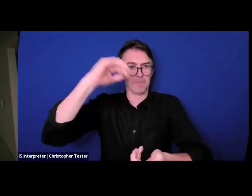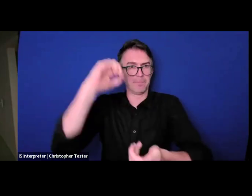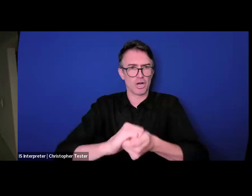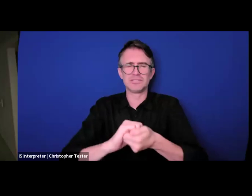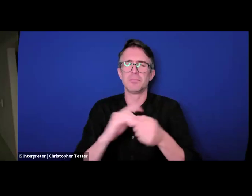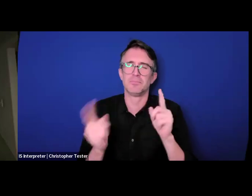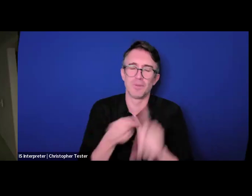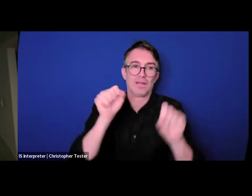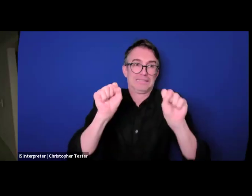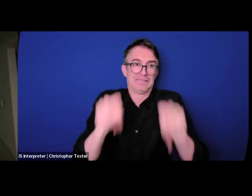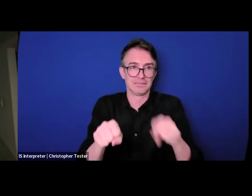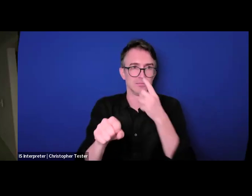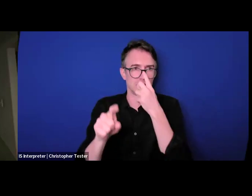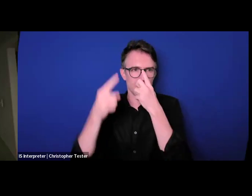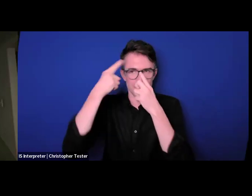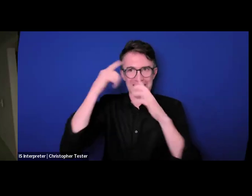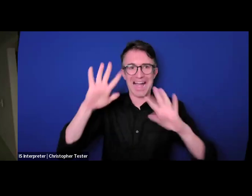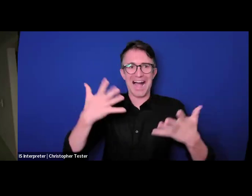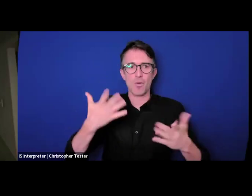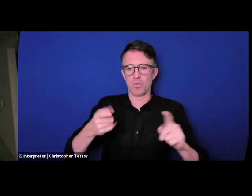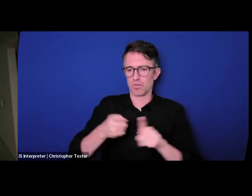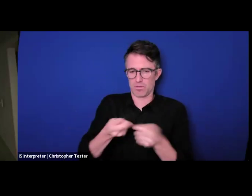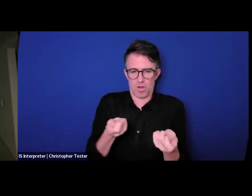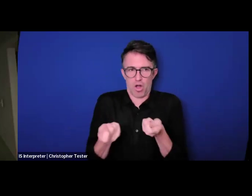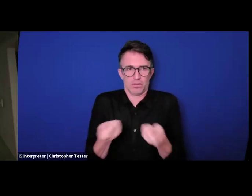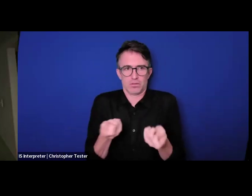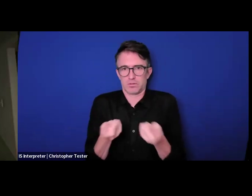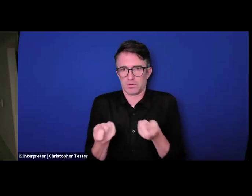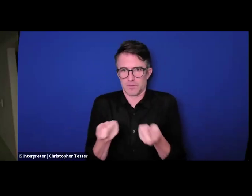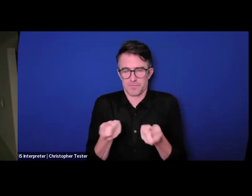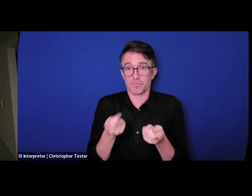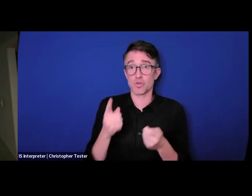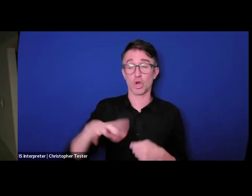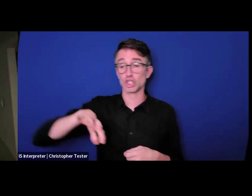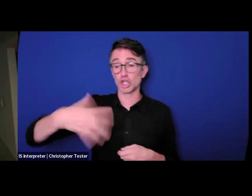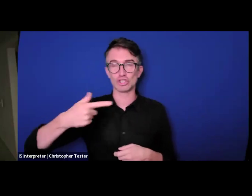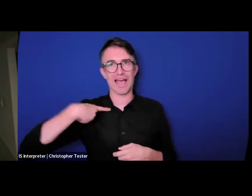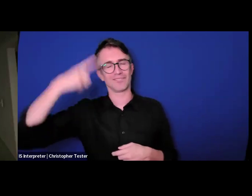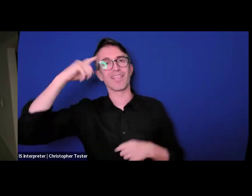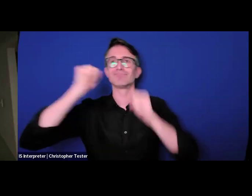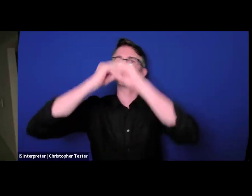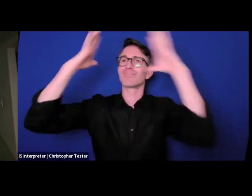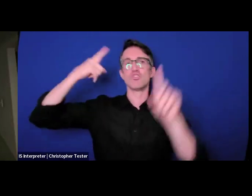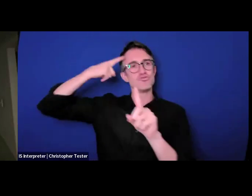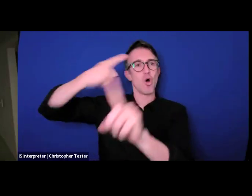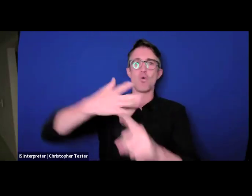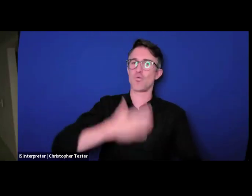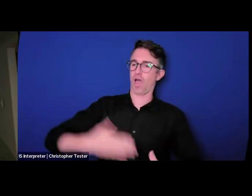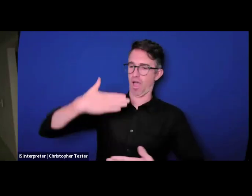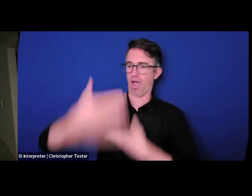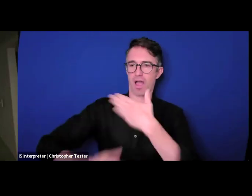the importance of linking it with a vision and an agreed upon roadmap to support this from the